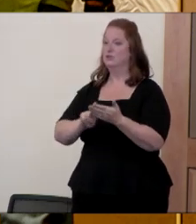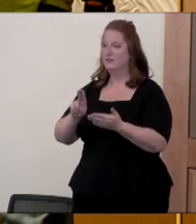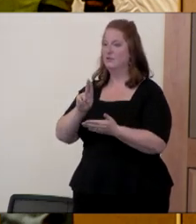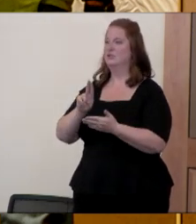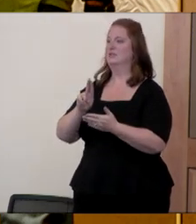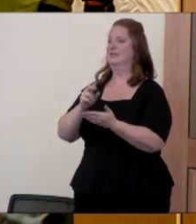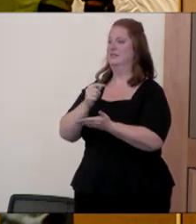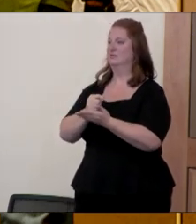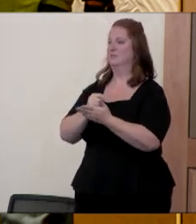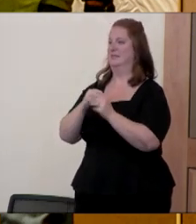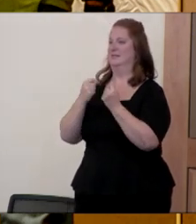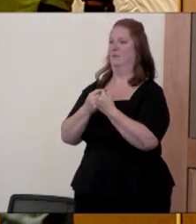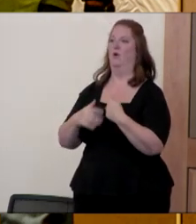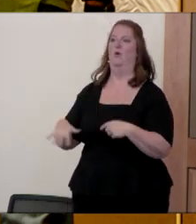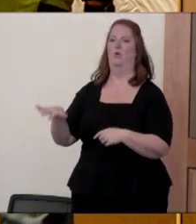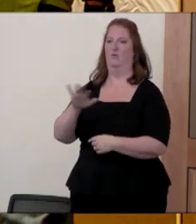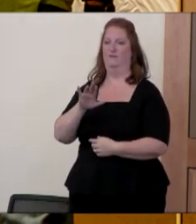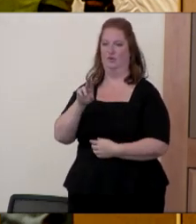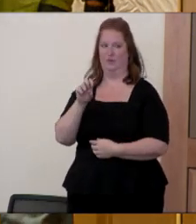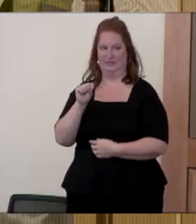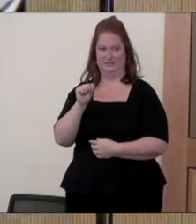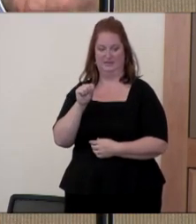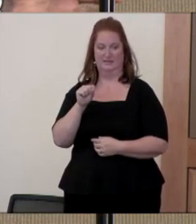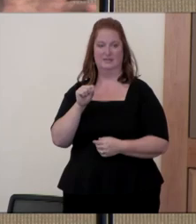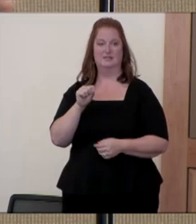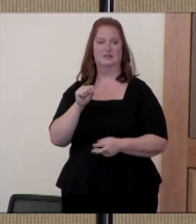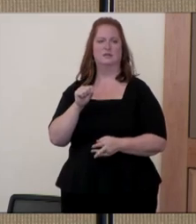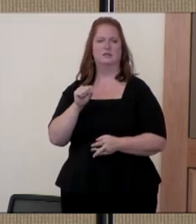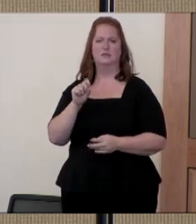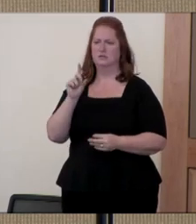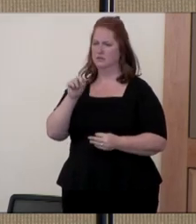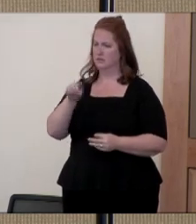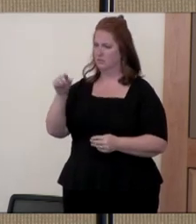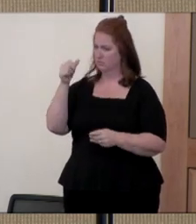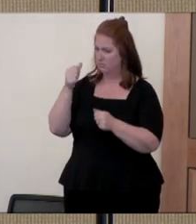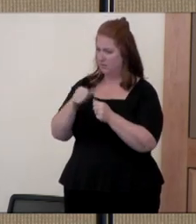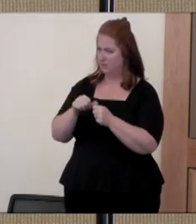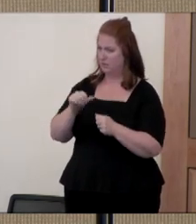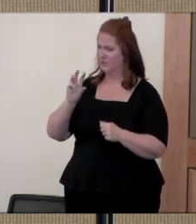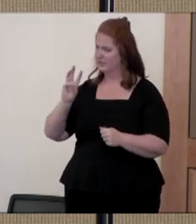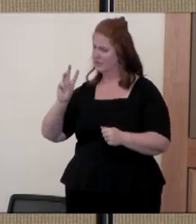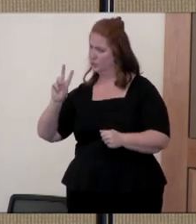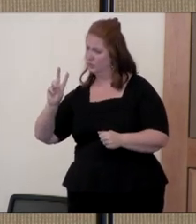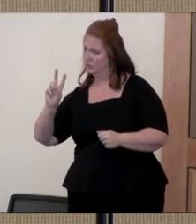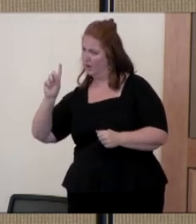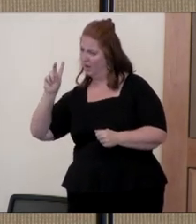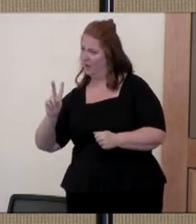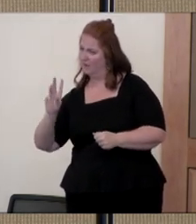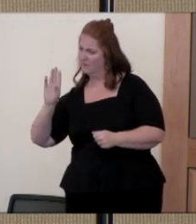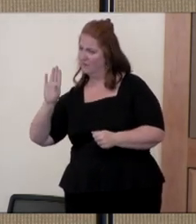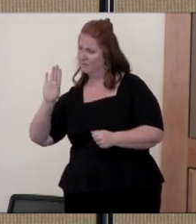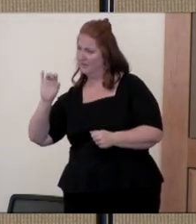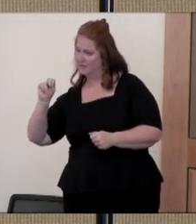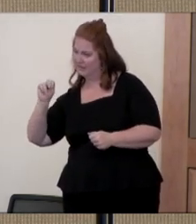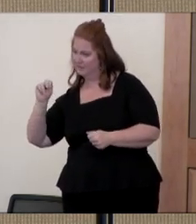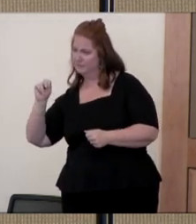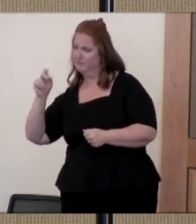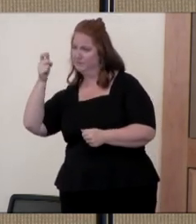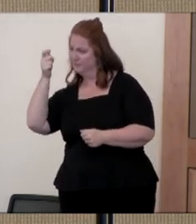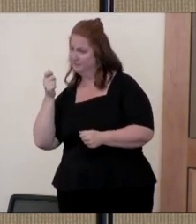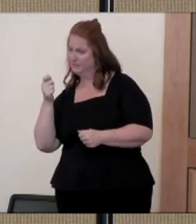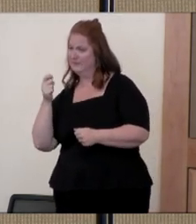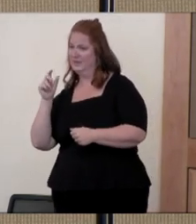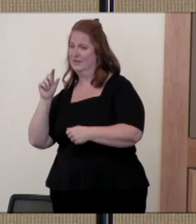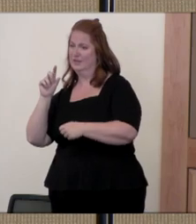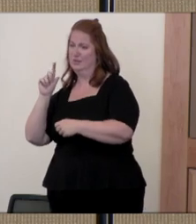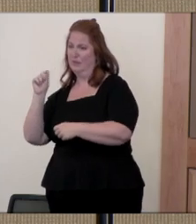country. And this builds, by the way, on, you might remember, the $62.5 million grant that we got back in 2013.